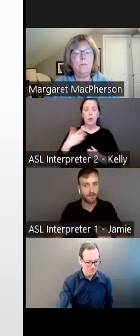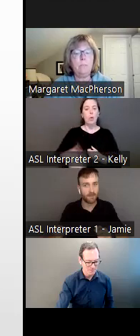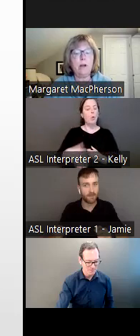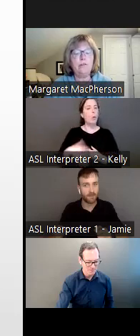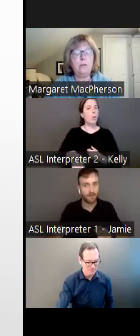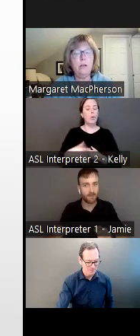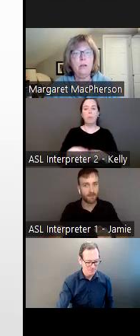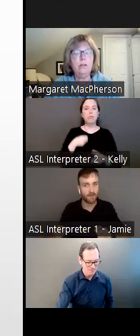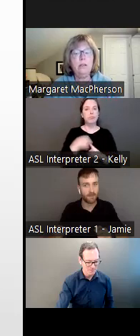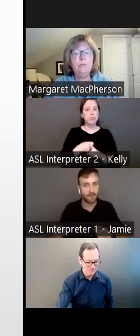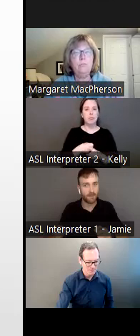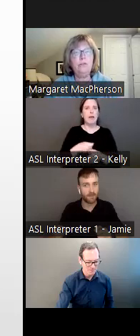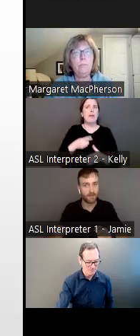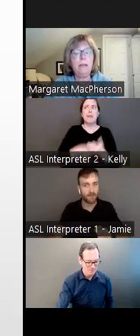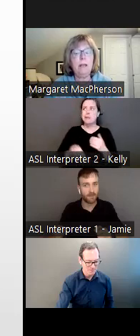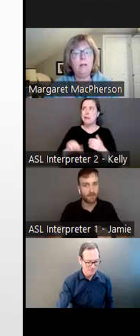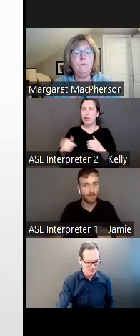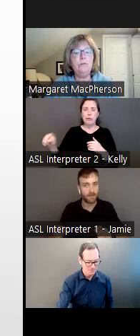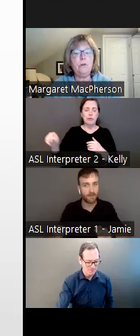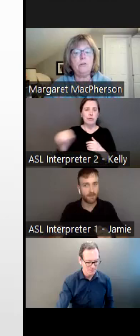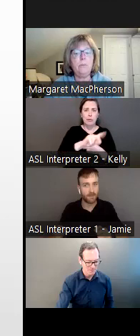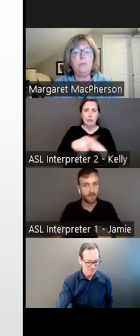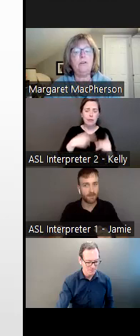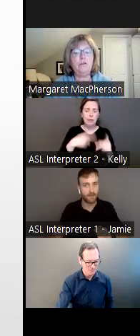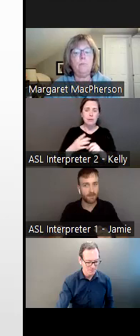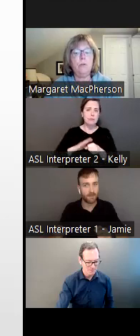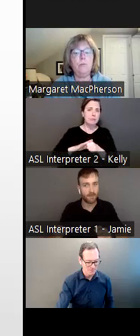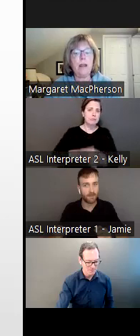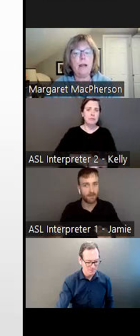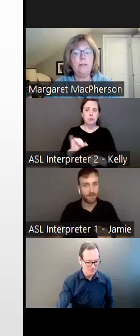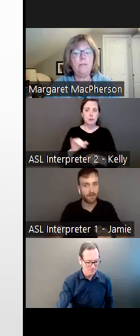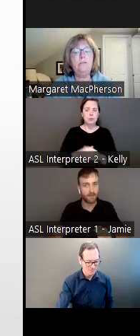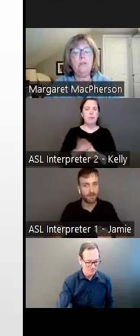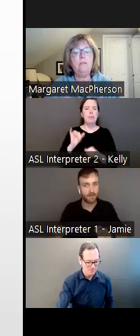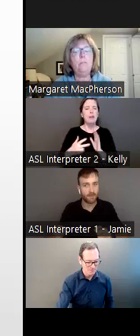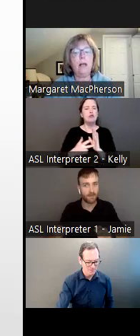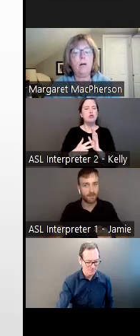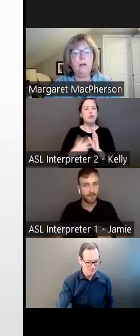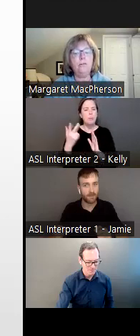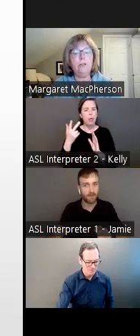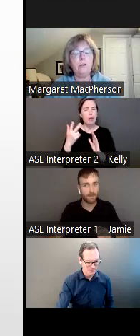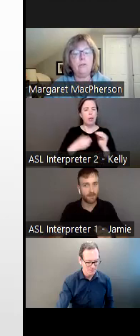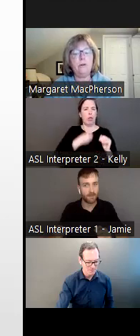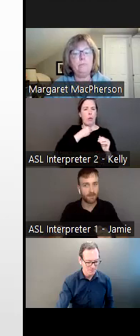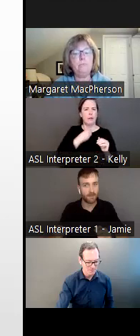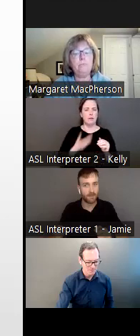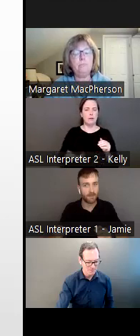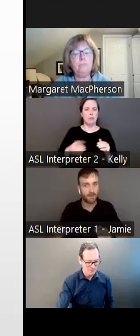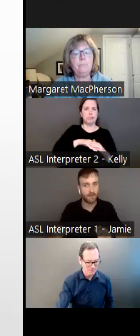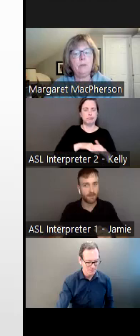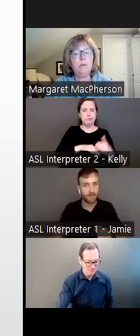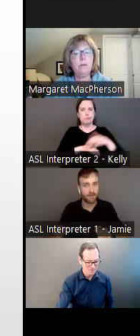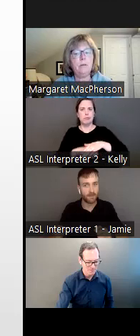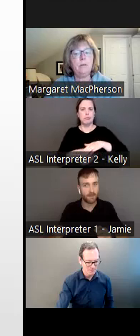forms of oppression. I think it was Bridget Penhall who first talked about that triple threat idea. These things pile onto each other.